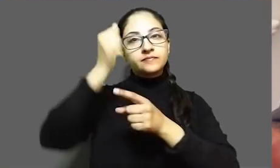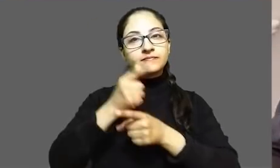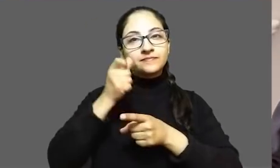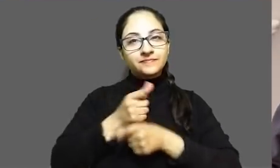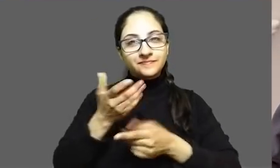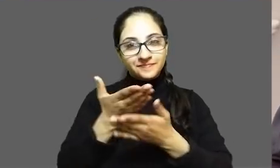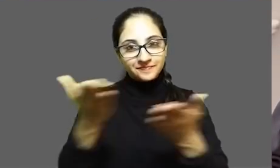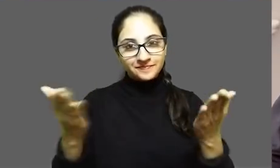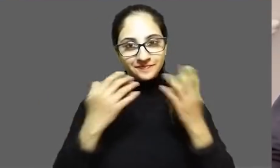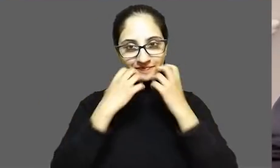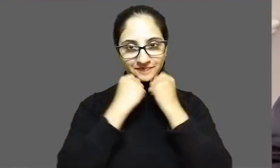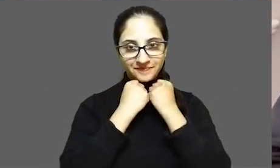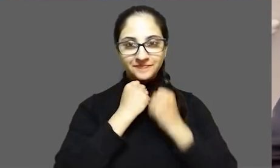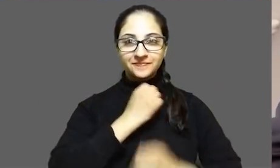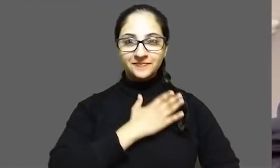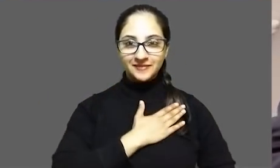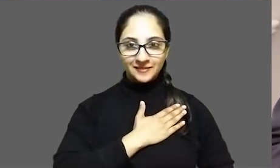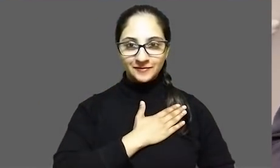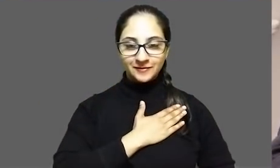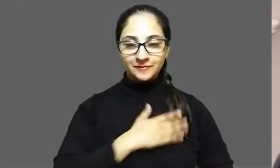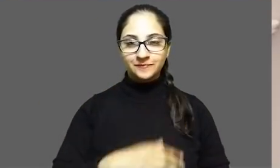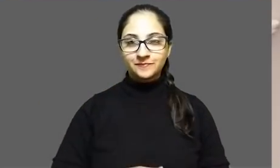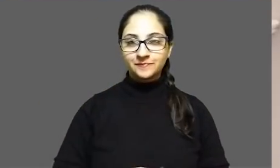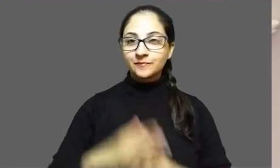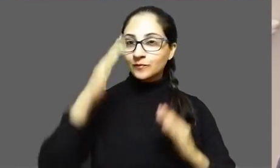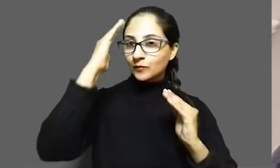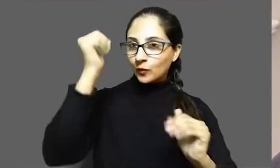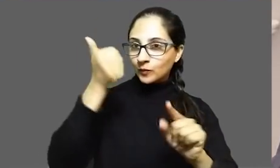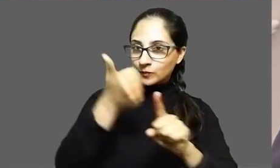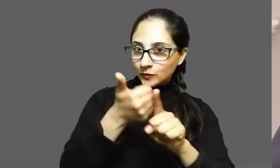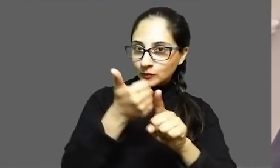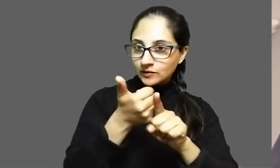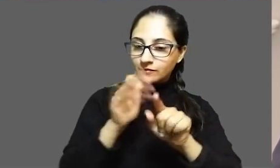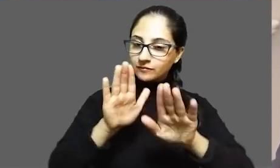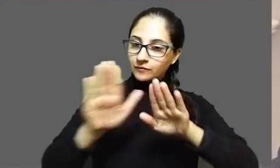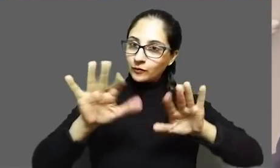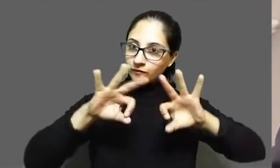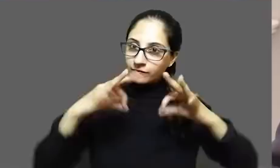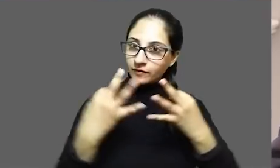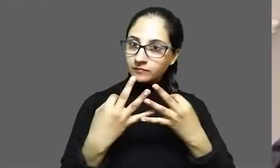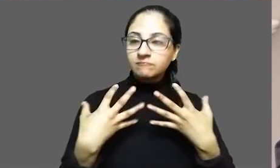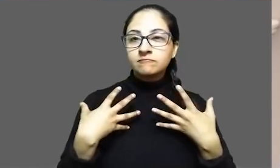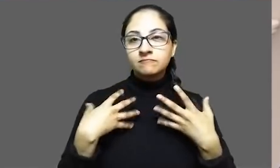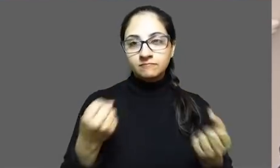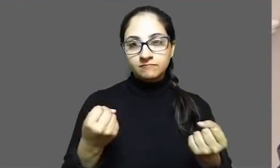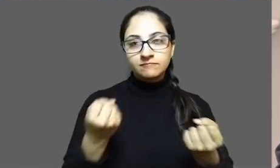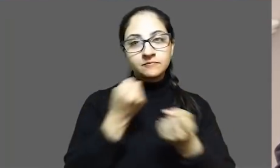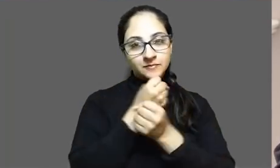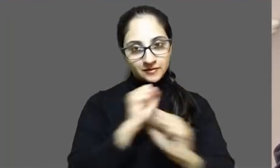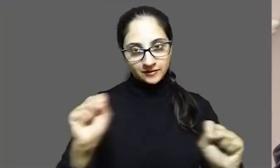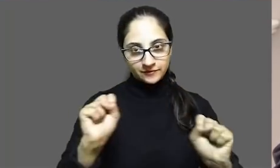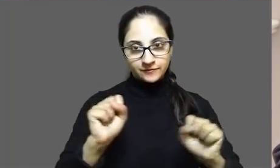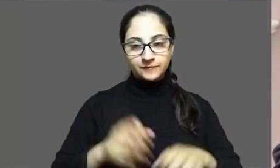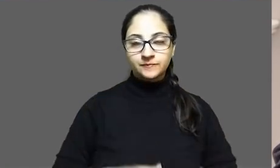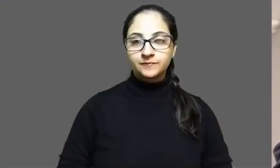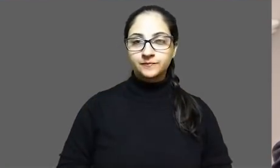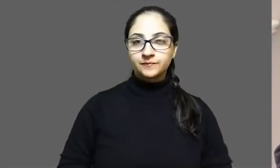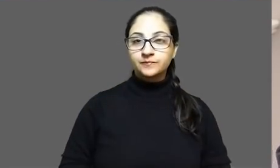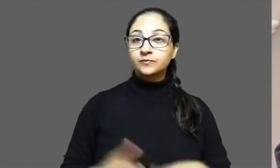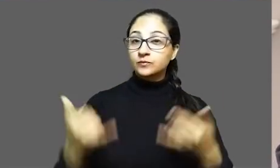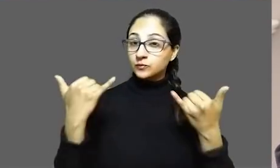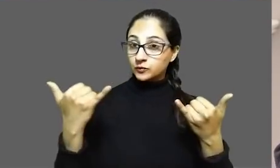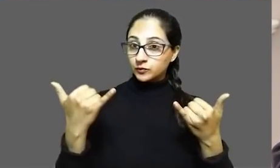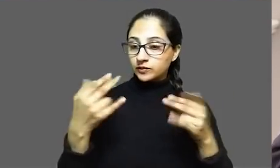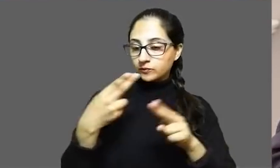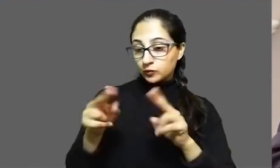My dear brothers and sisters, Yali Mudat, I trust you and your families are keeping well. I would like to speak to you for a